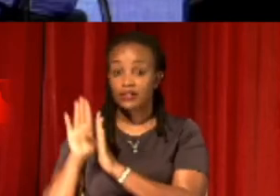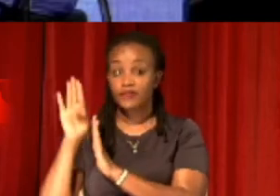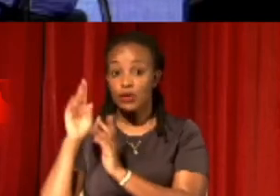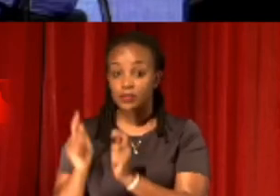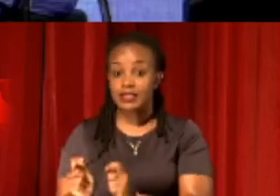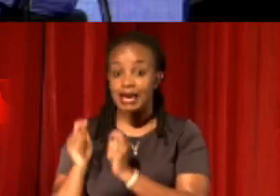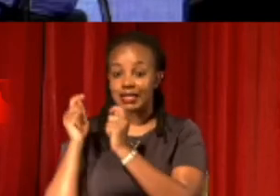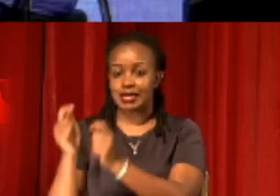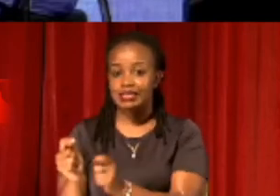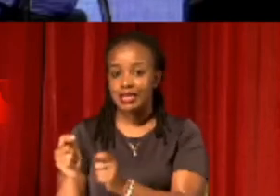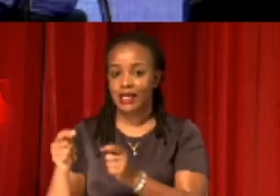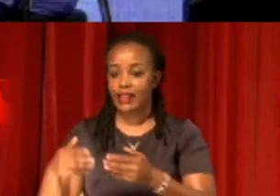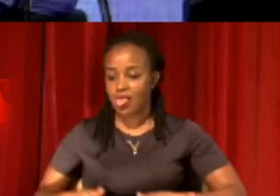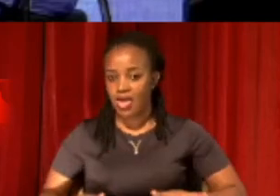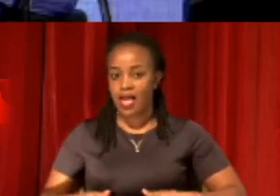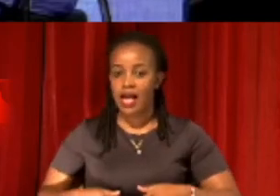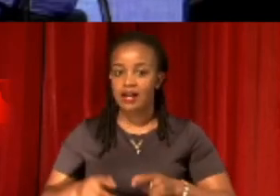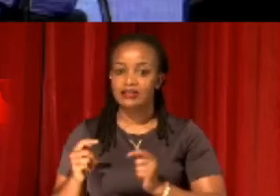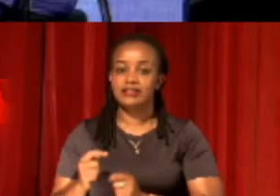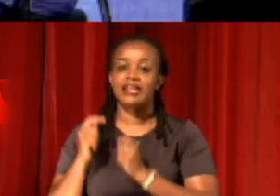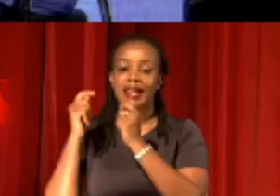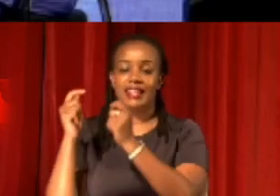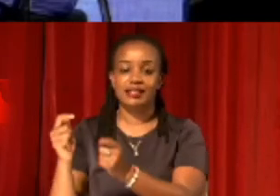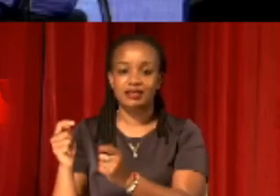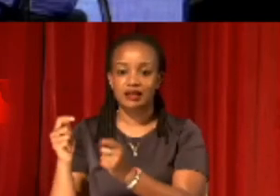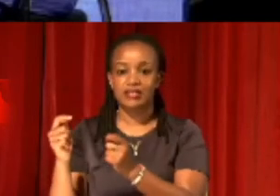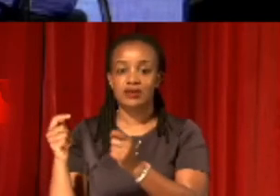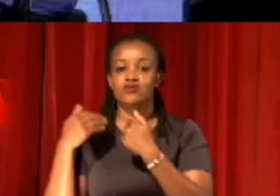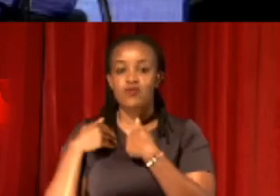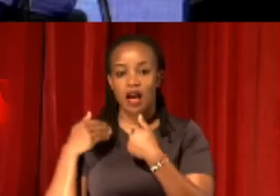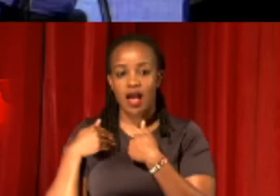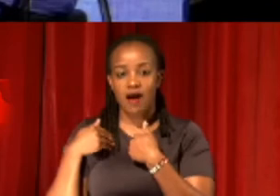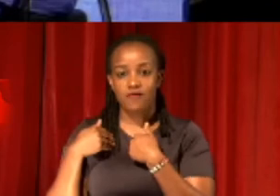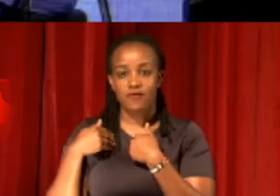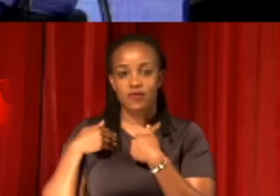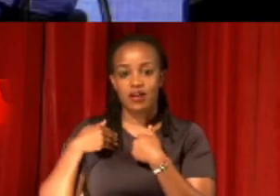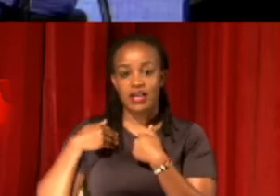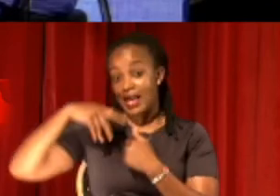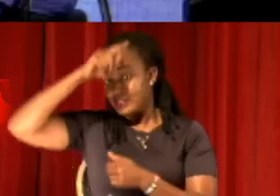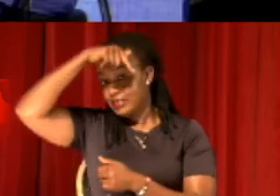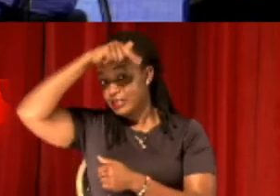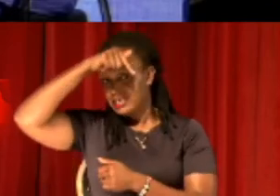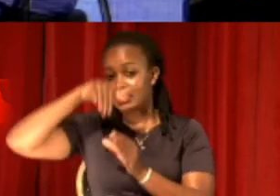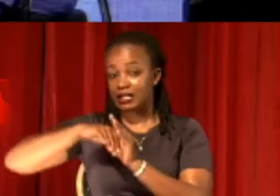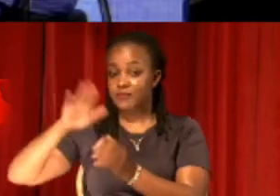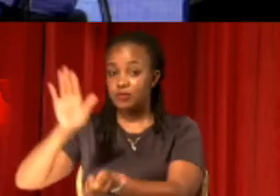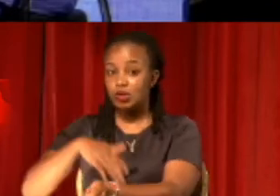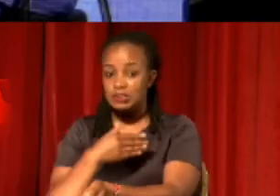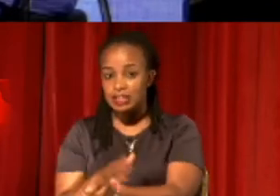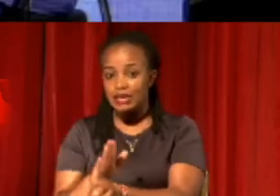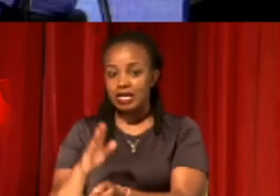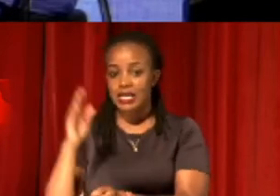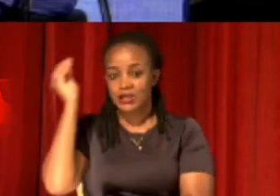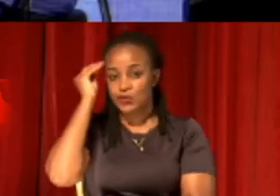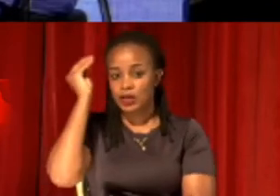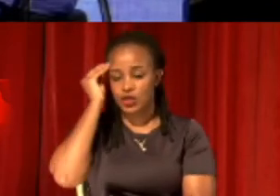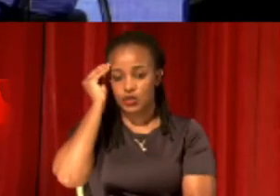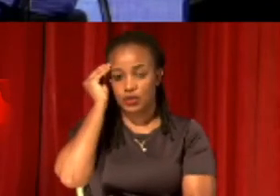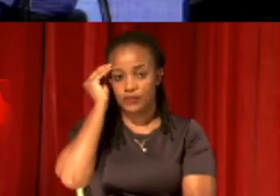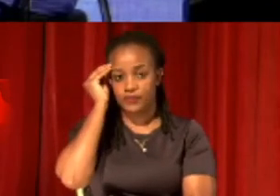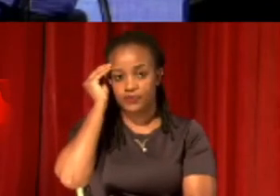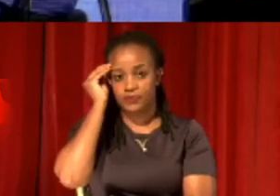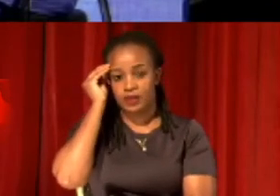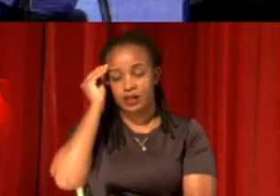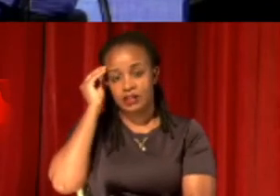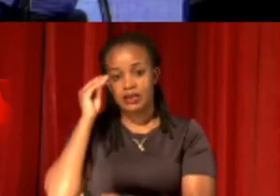developed young talent when it comes to music. You have a doctorate in music education and performance. Yes.